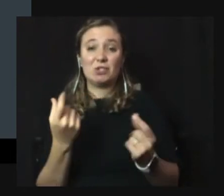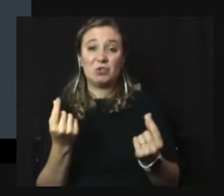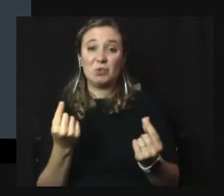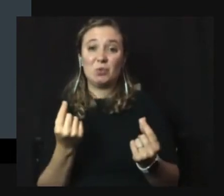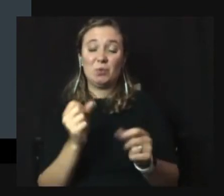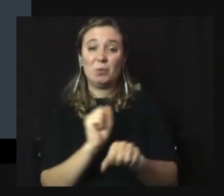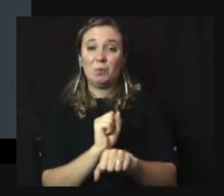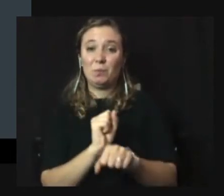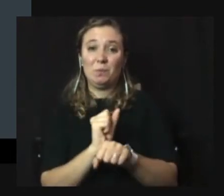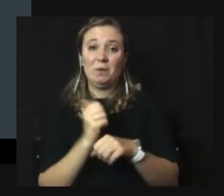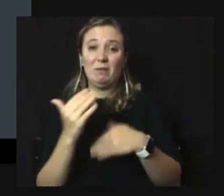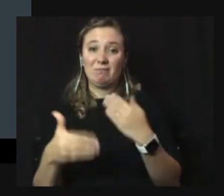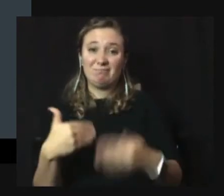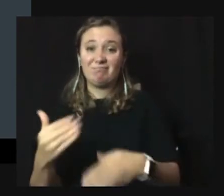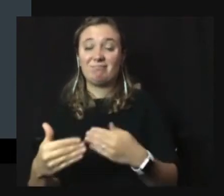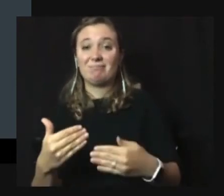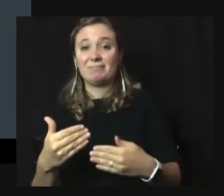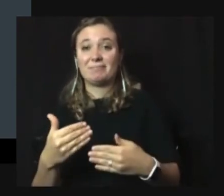do.